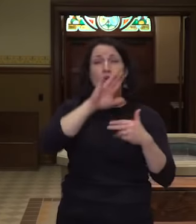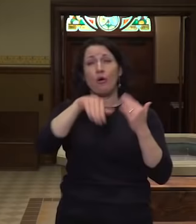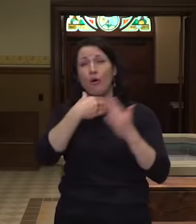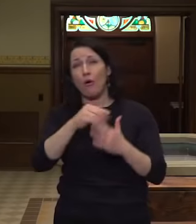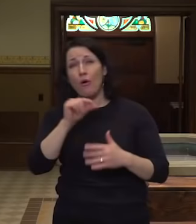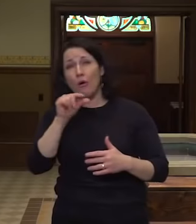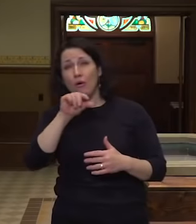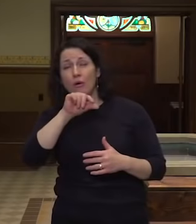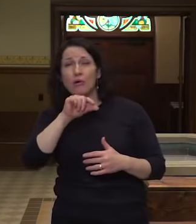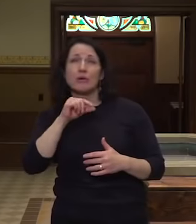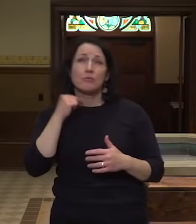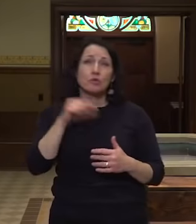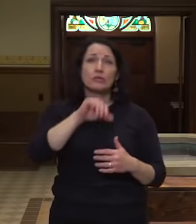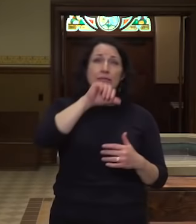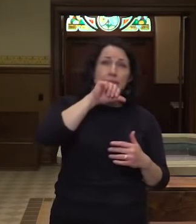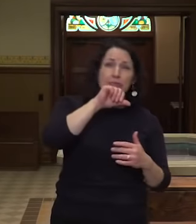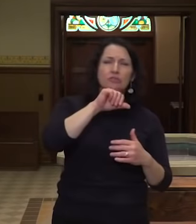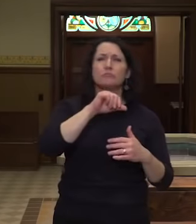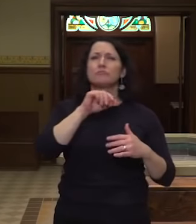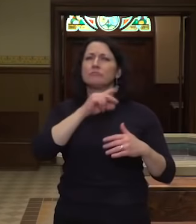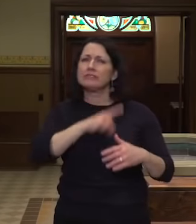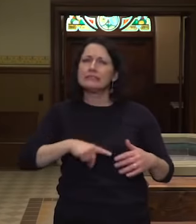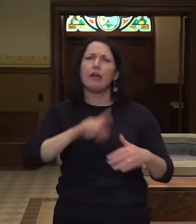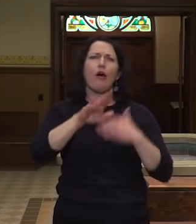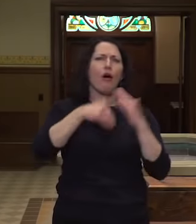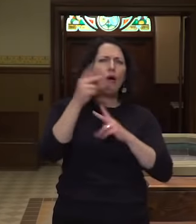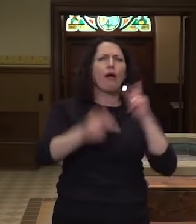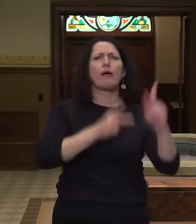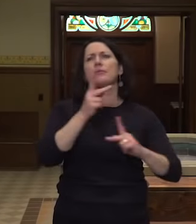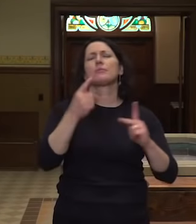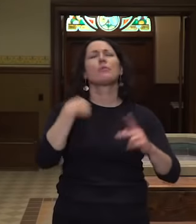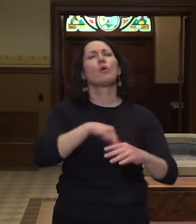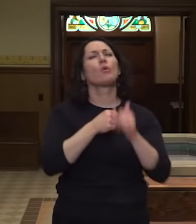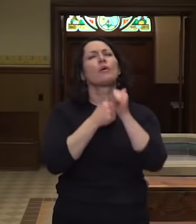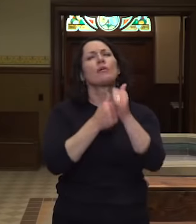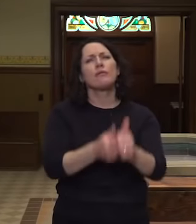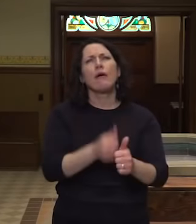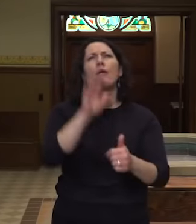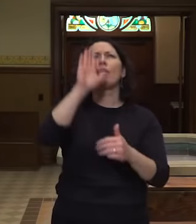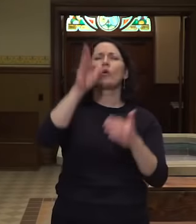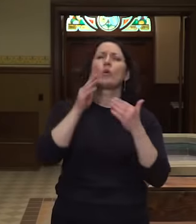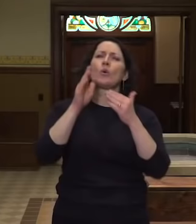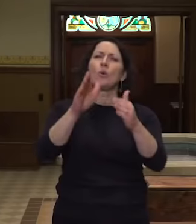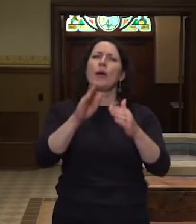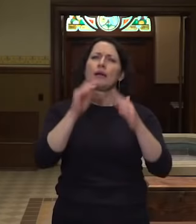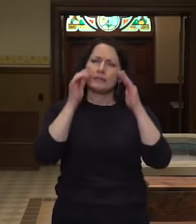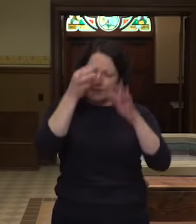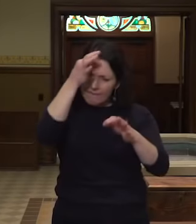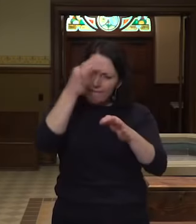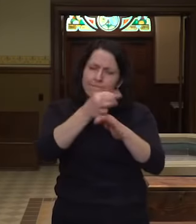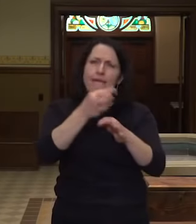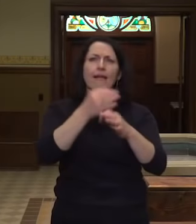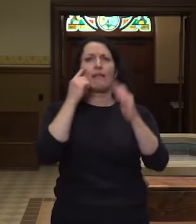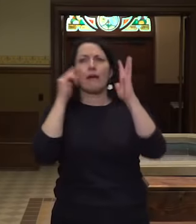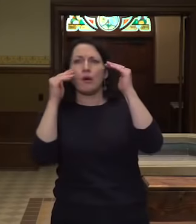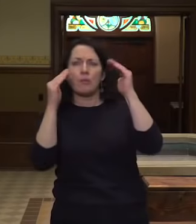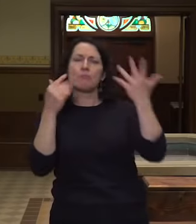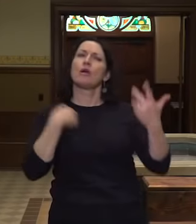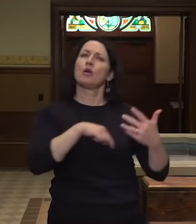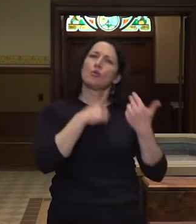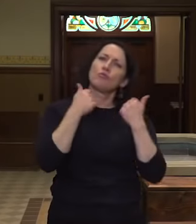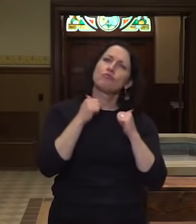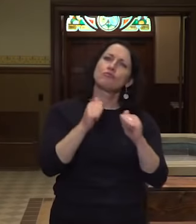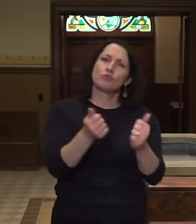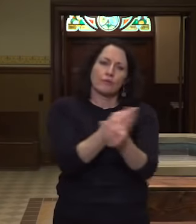deacons, and your entire people, as we walk your ways with faith and hope, we may strive to bring joy and trust into